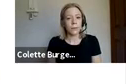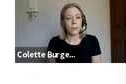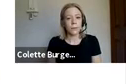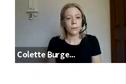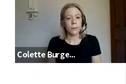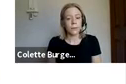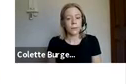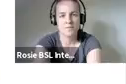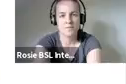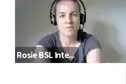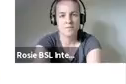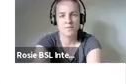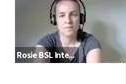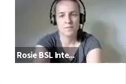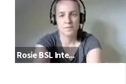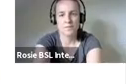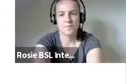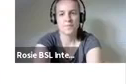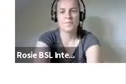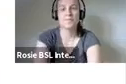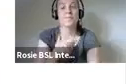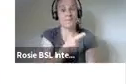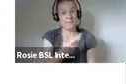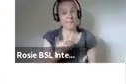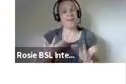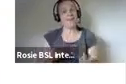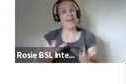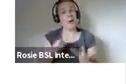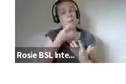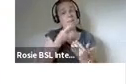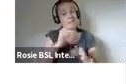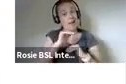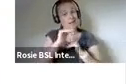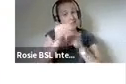Here we are in a second setting, which was on the